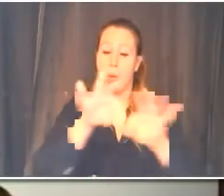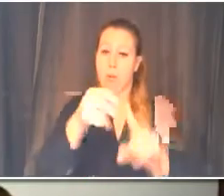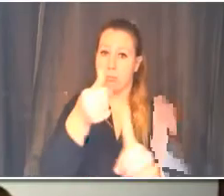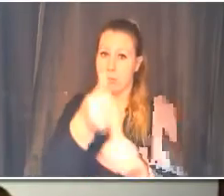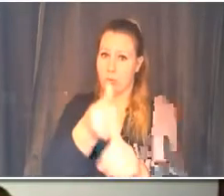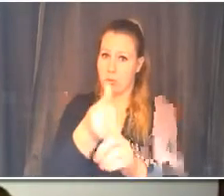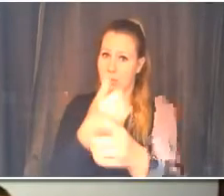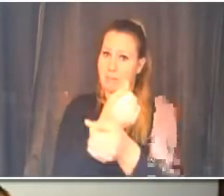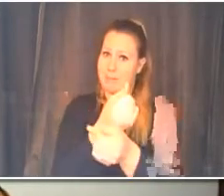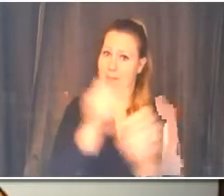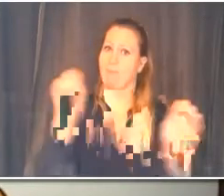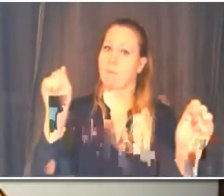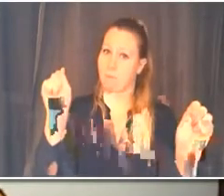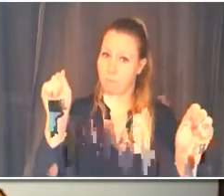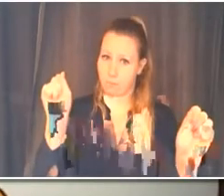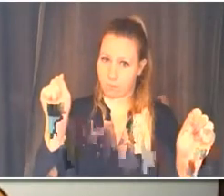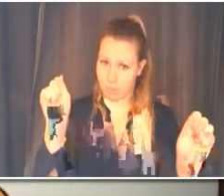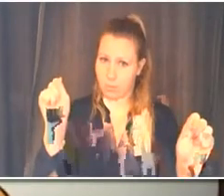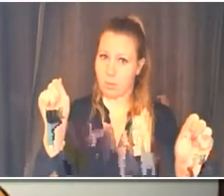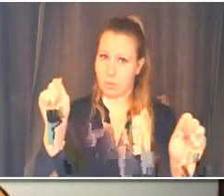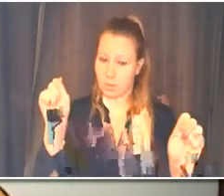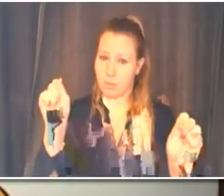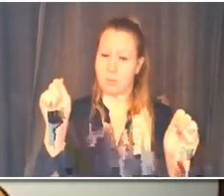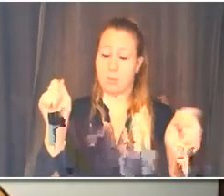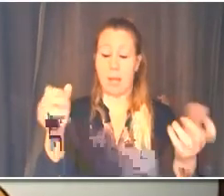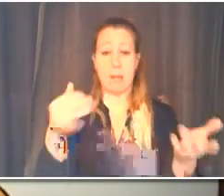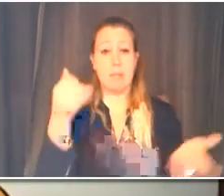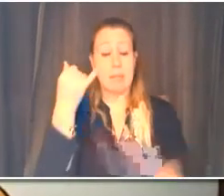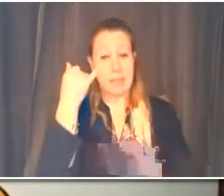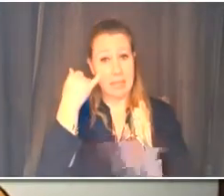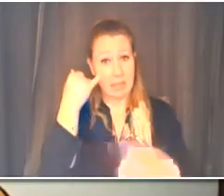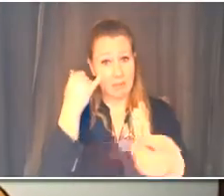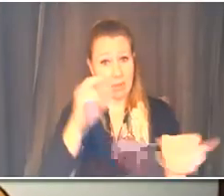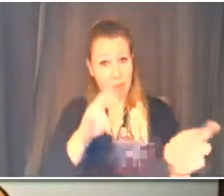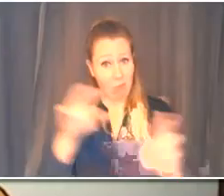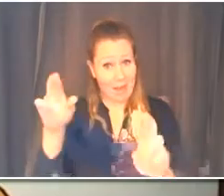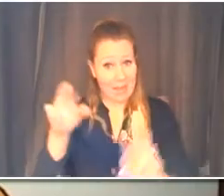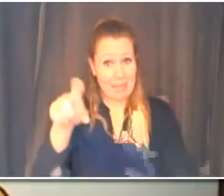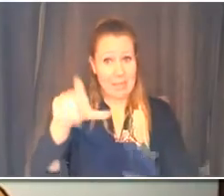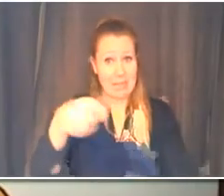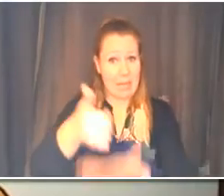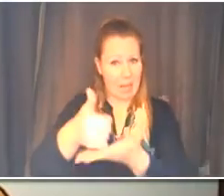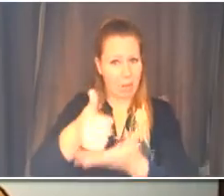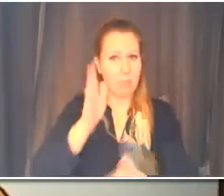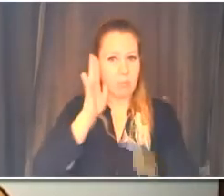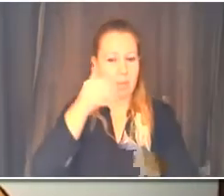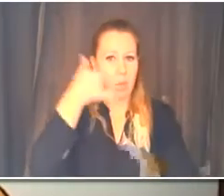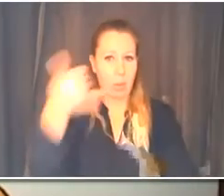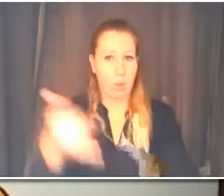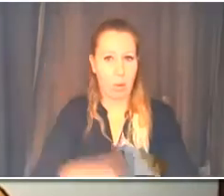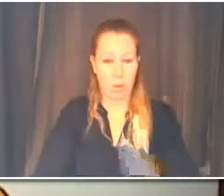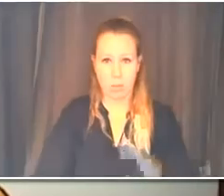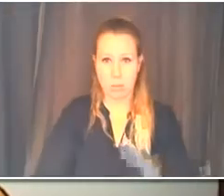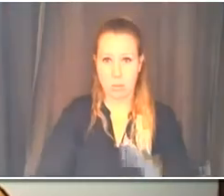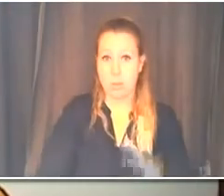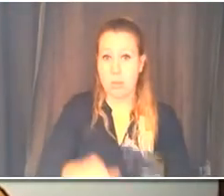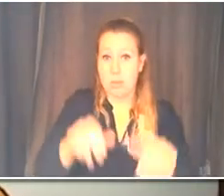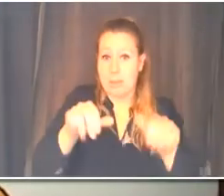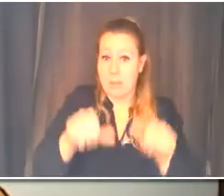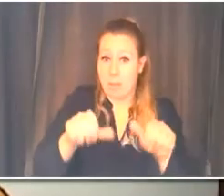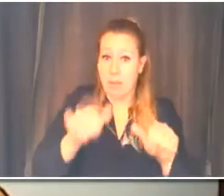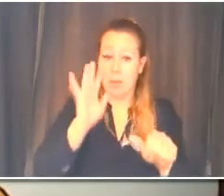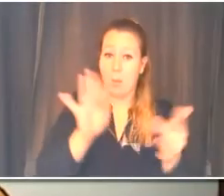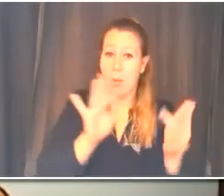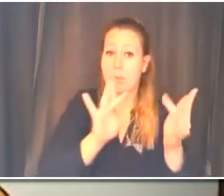it's not that we don't wish to make the arrests uh we we we always try and make the arrests you know our Manpower has been has